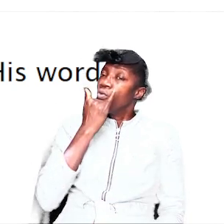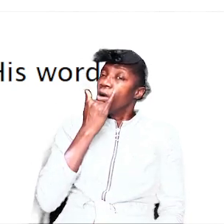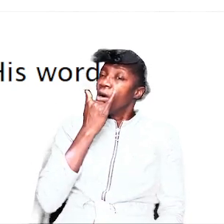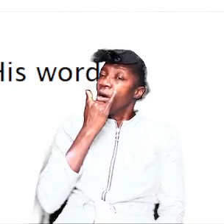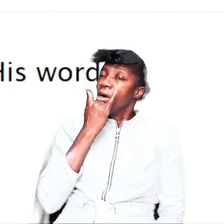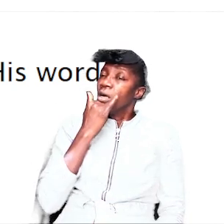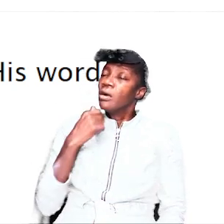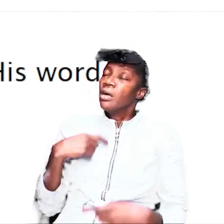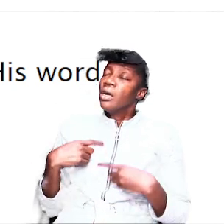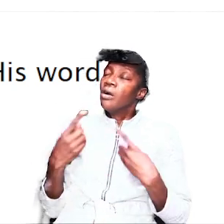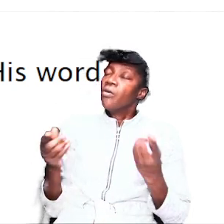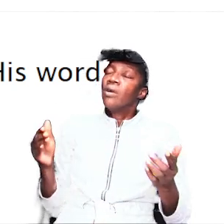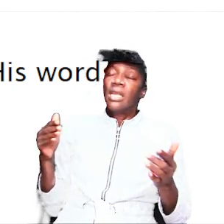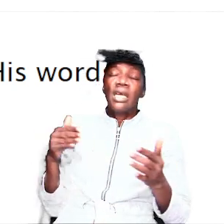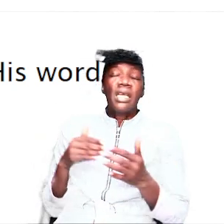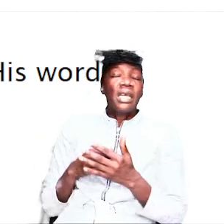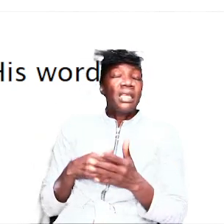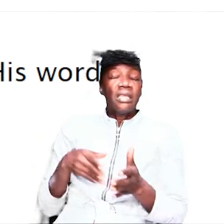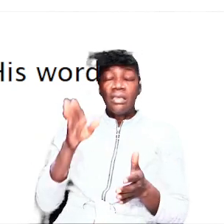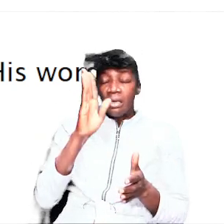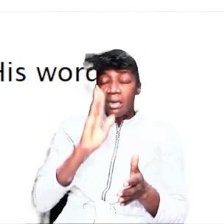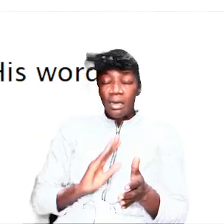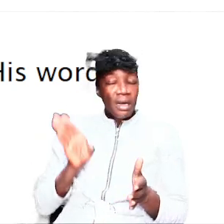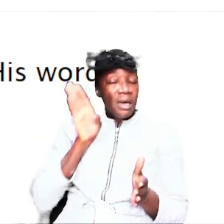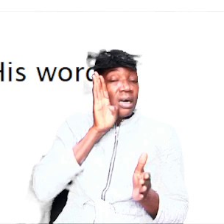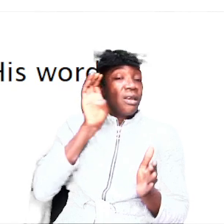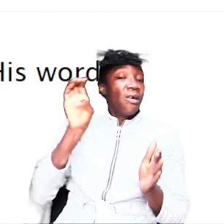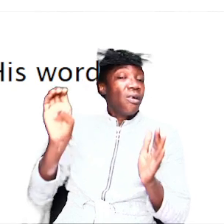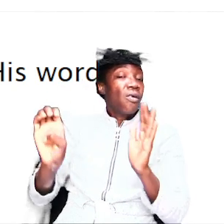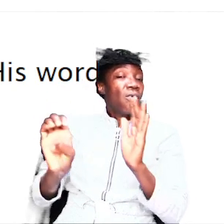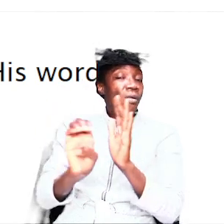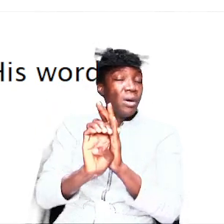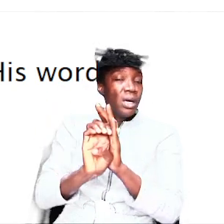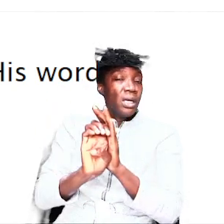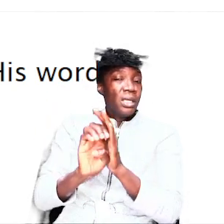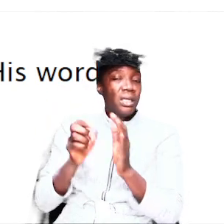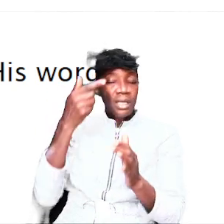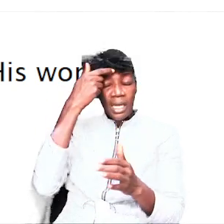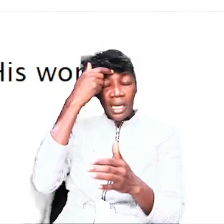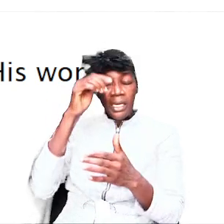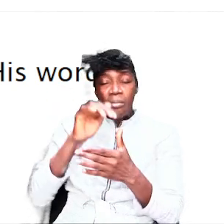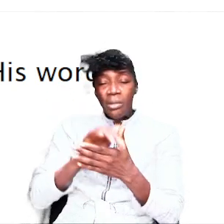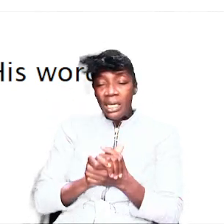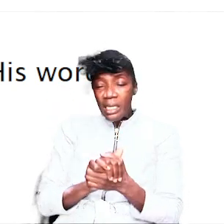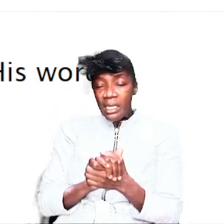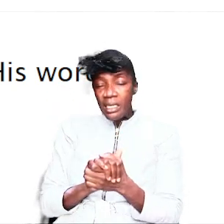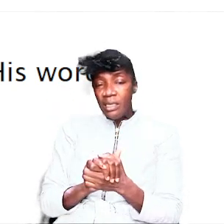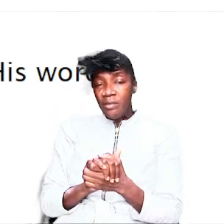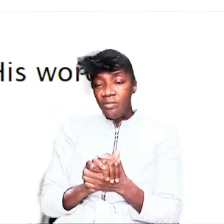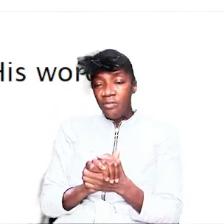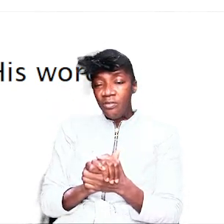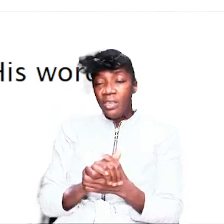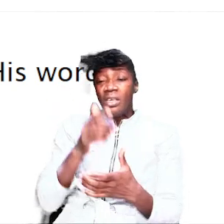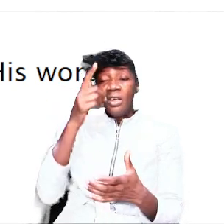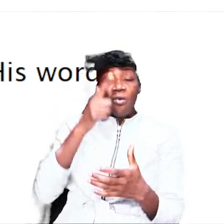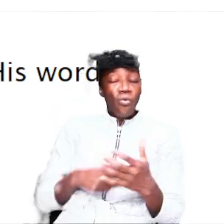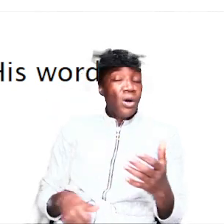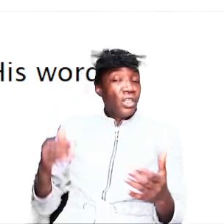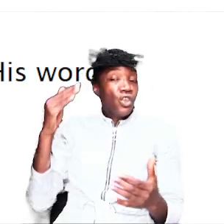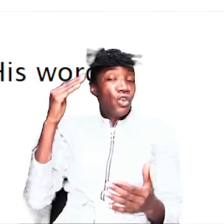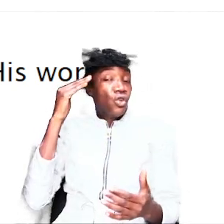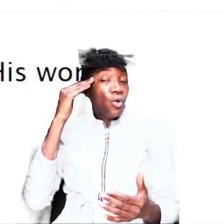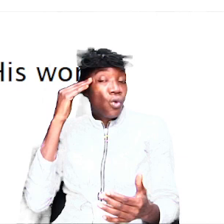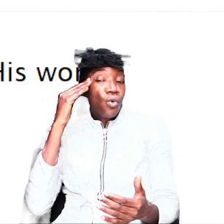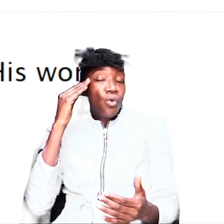we're going against the command of the Lord. We're going against our own belief system. We're going against what we know to be truth. And